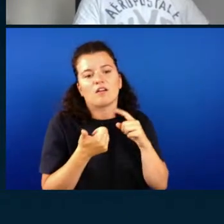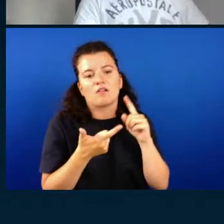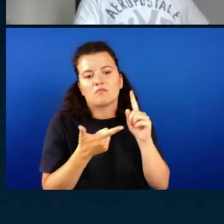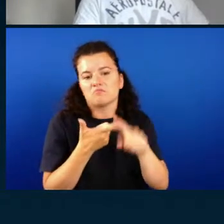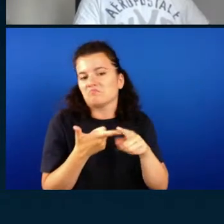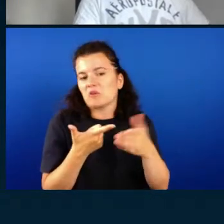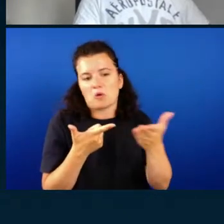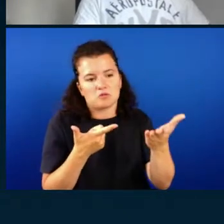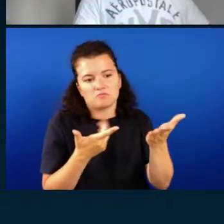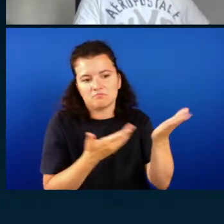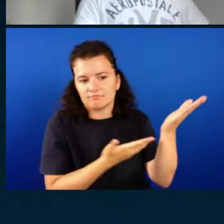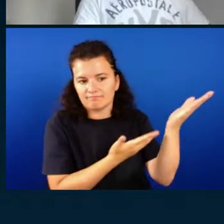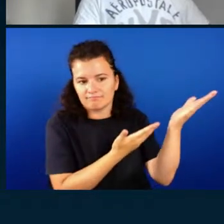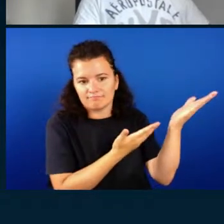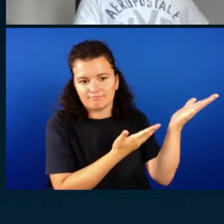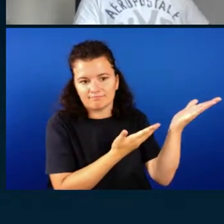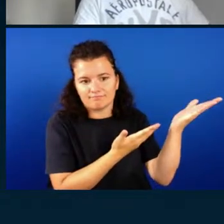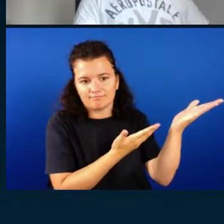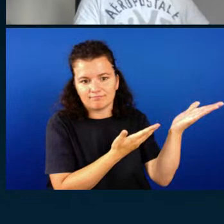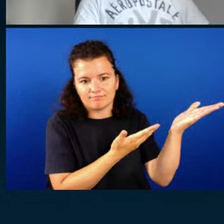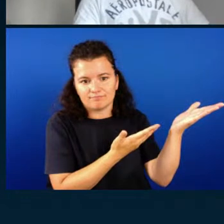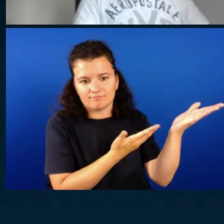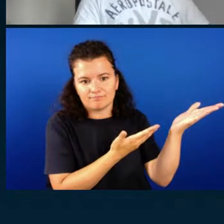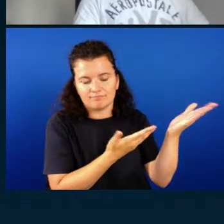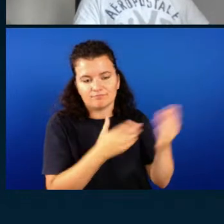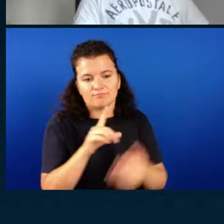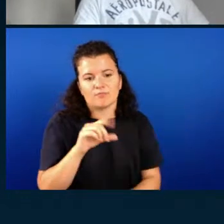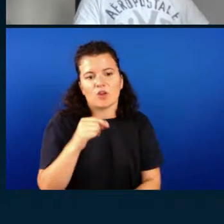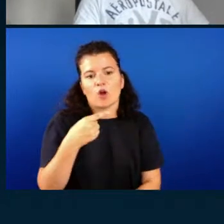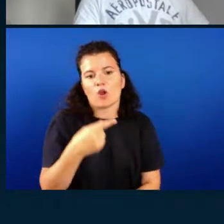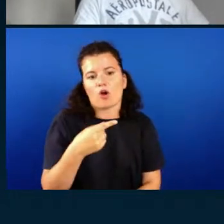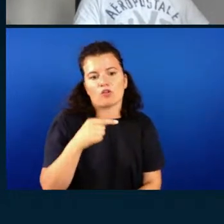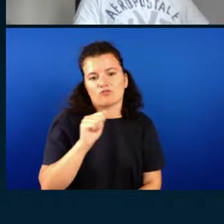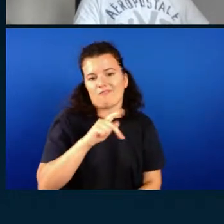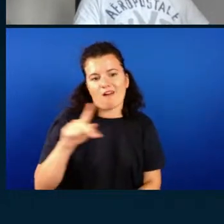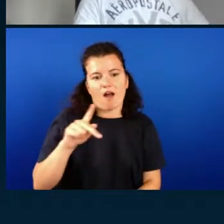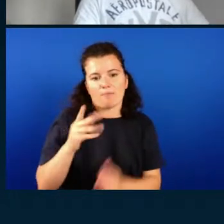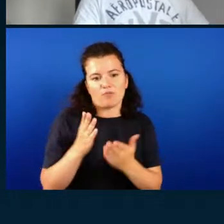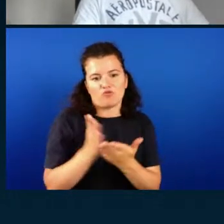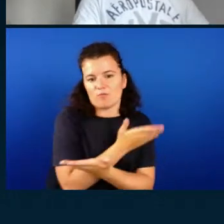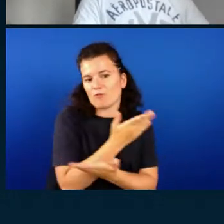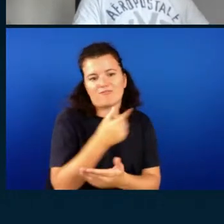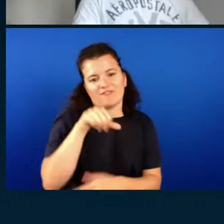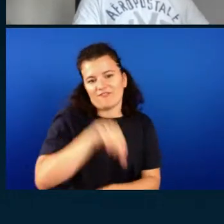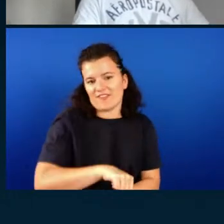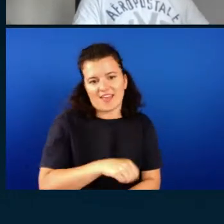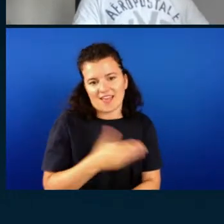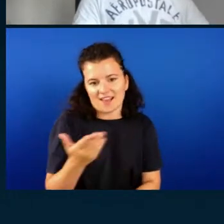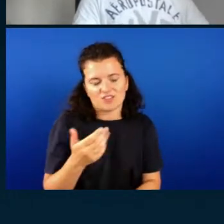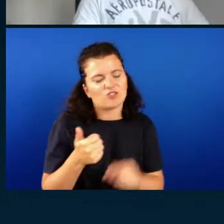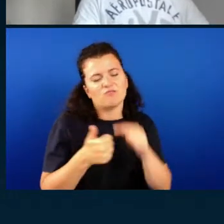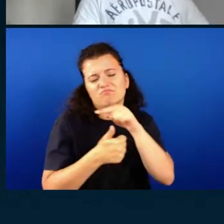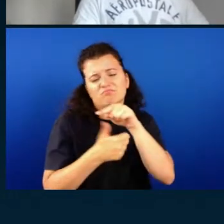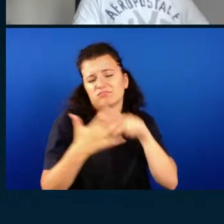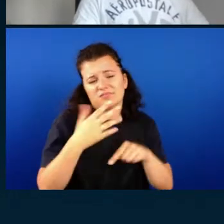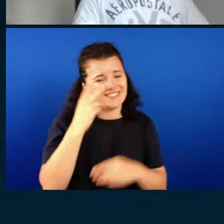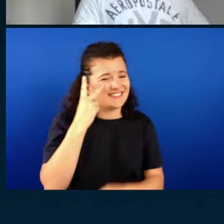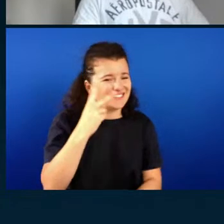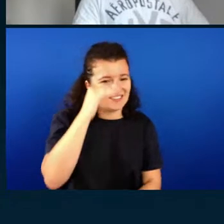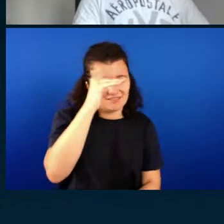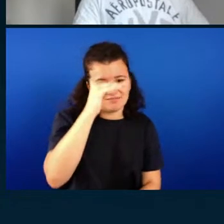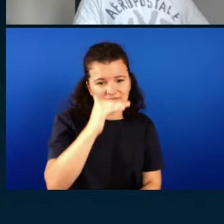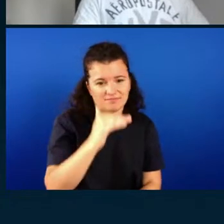also said failed to remove a logic app as an example. So you can have an exception as well, and you can filter it, and you can have